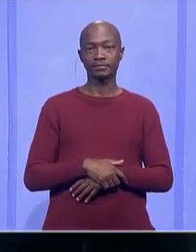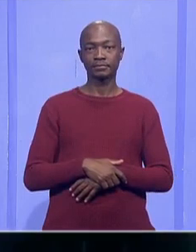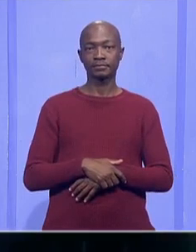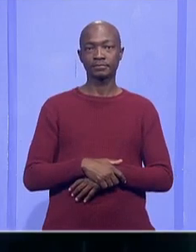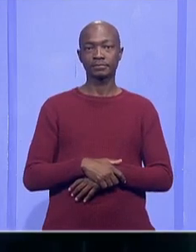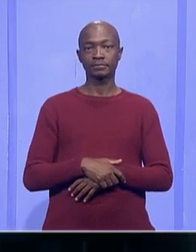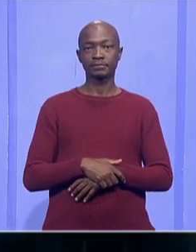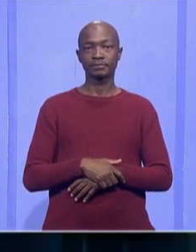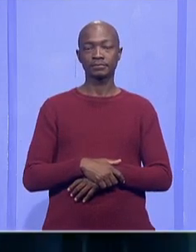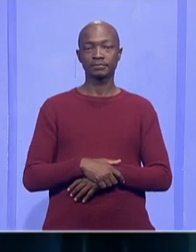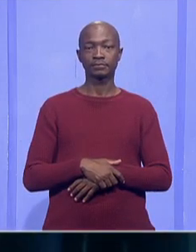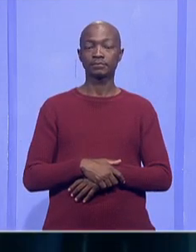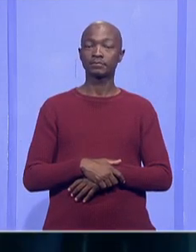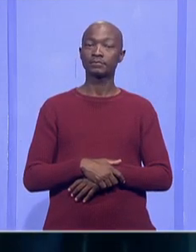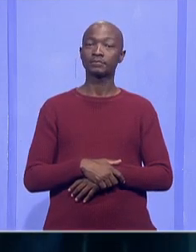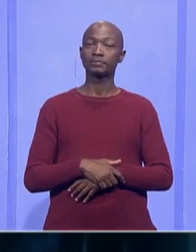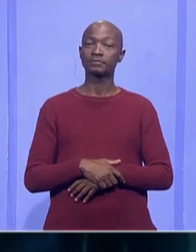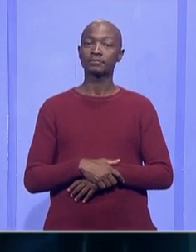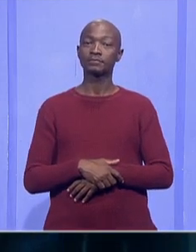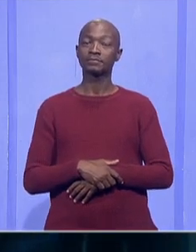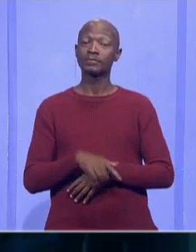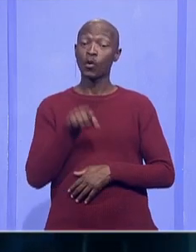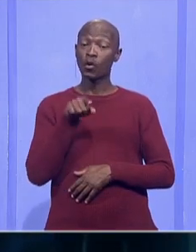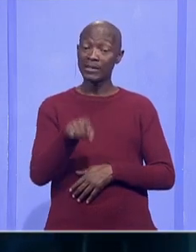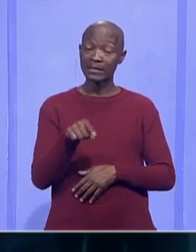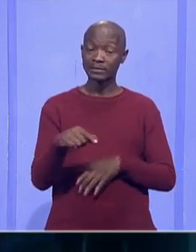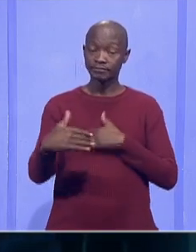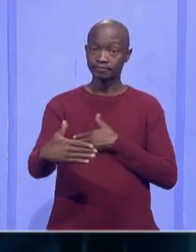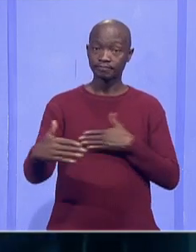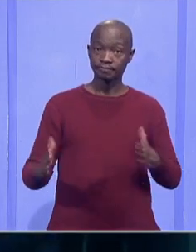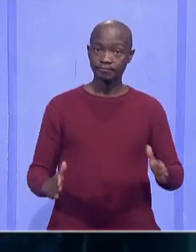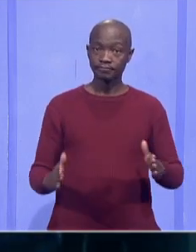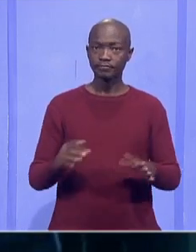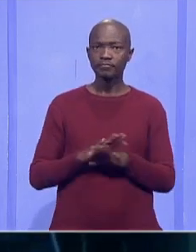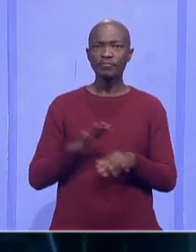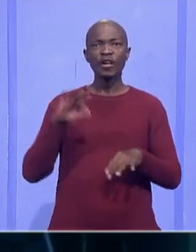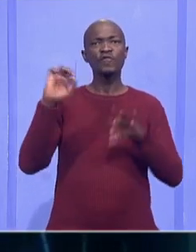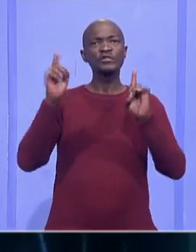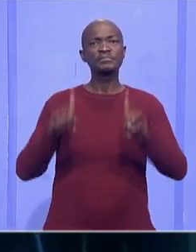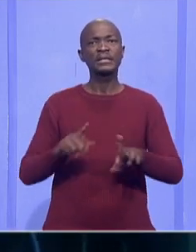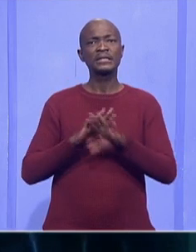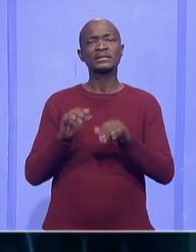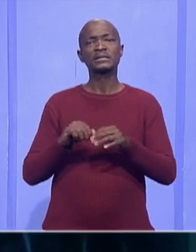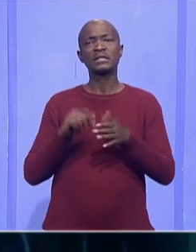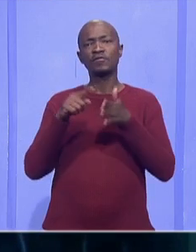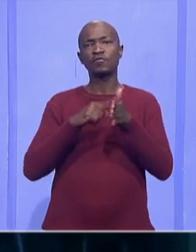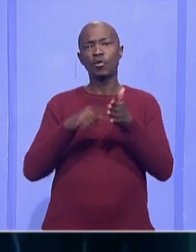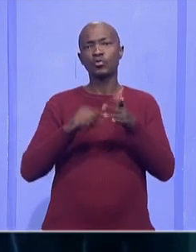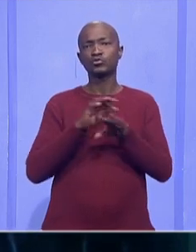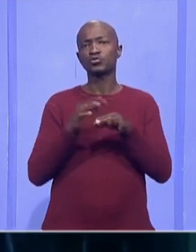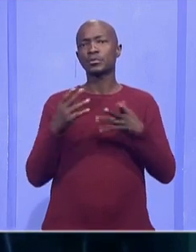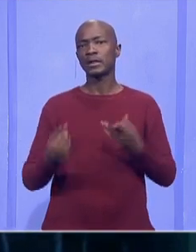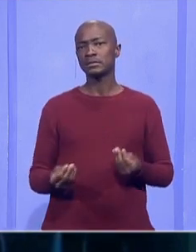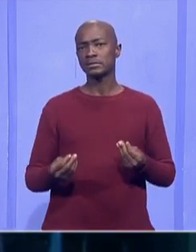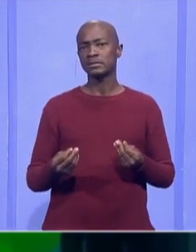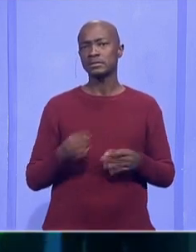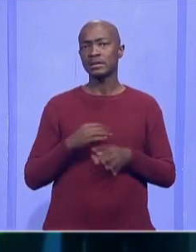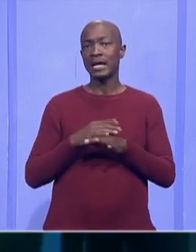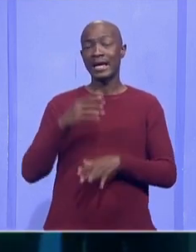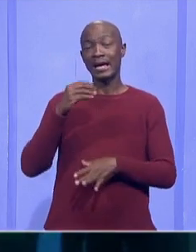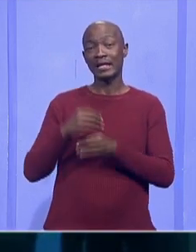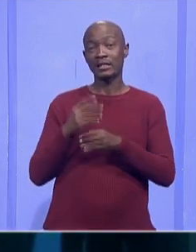the ballot boxes themselves. I think for special votes, we also had the unique addition or security